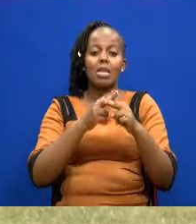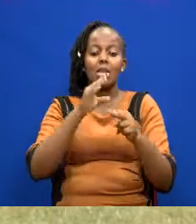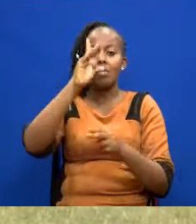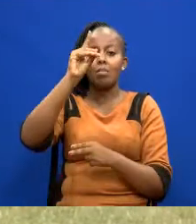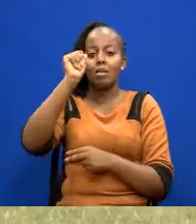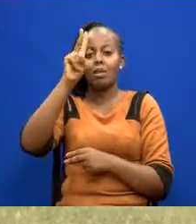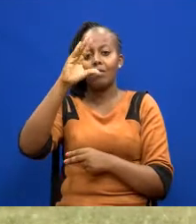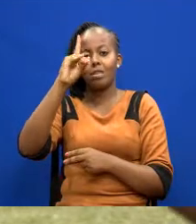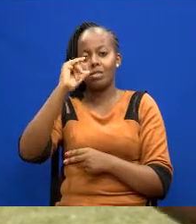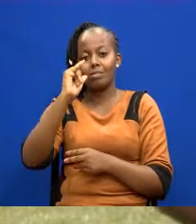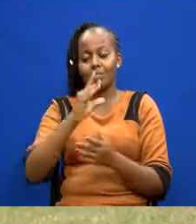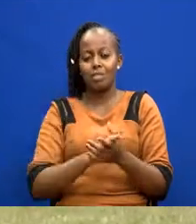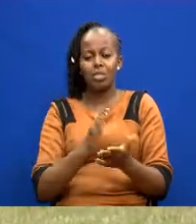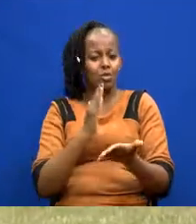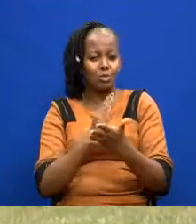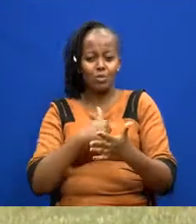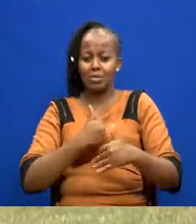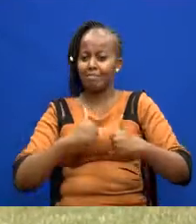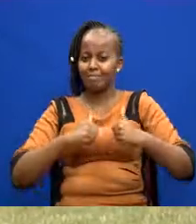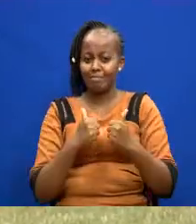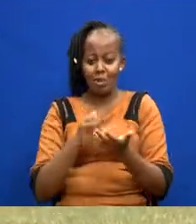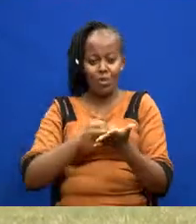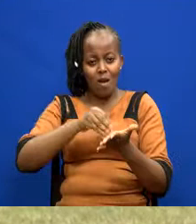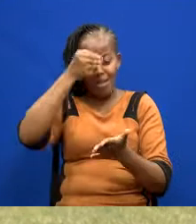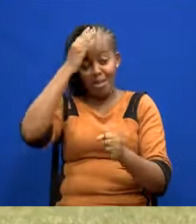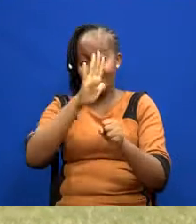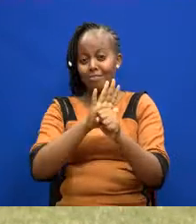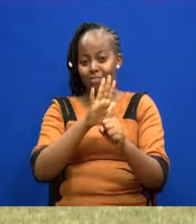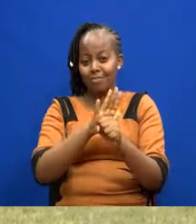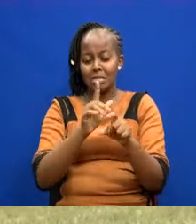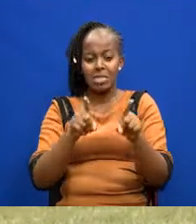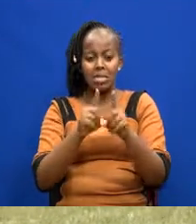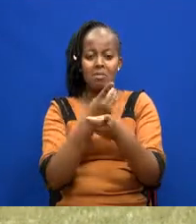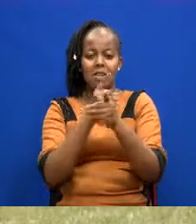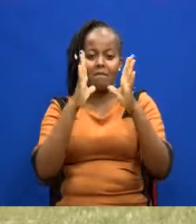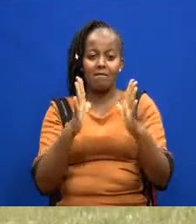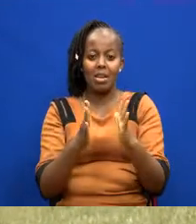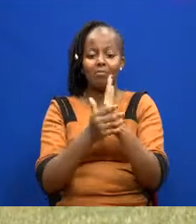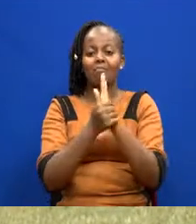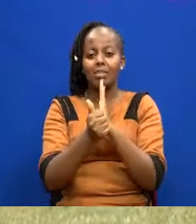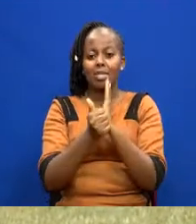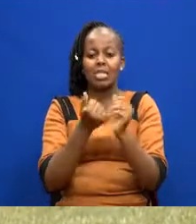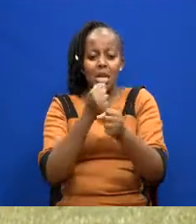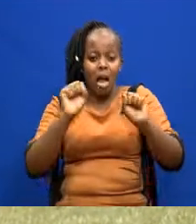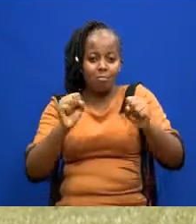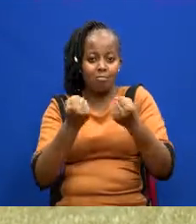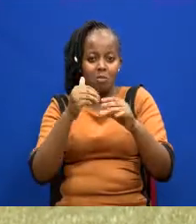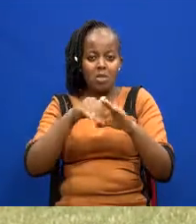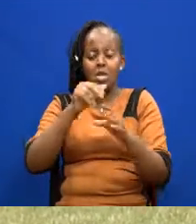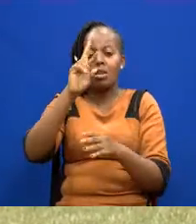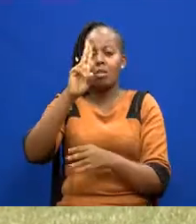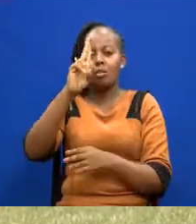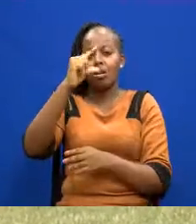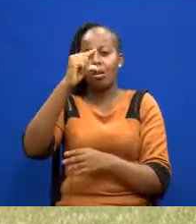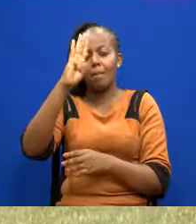My name is David. I feel privileged to have learned a lot in tackling session and also the safety measures in